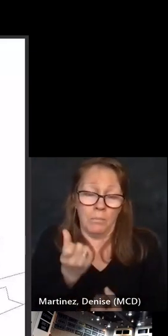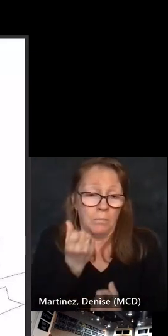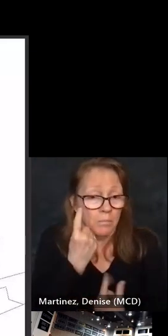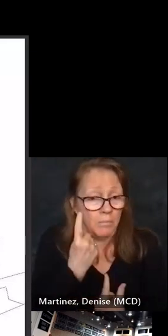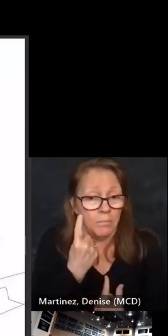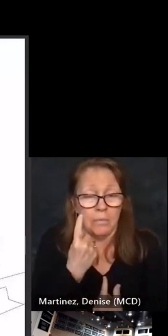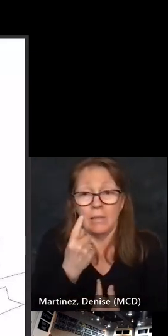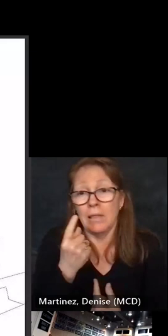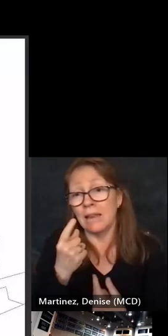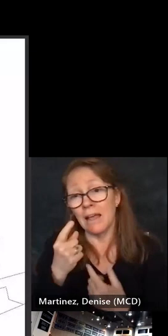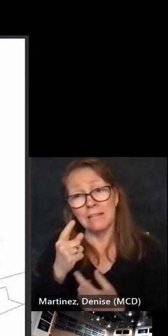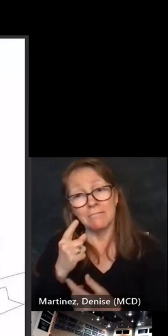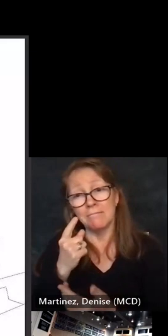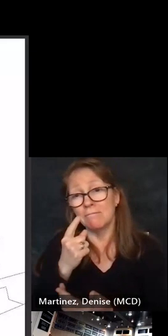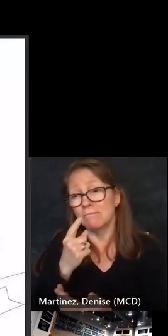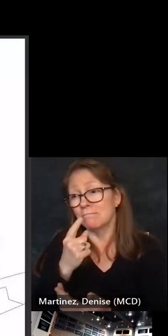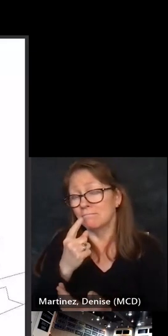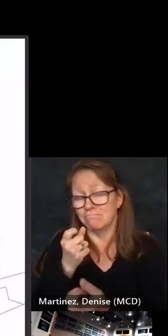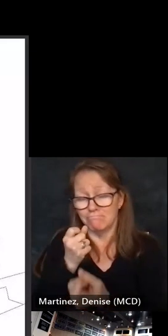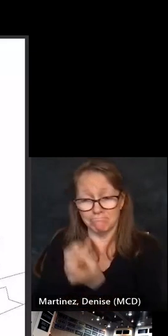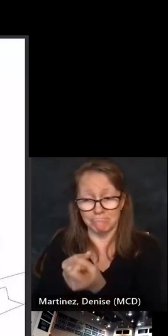time. I think